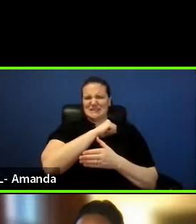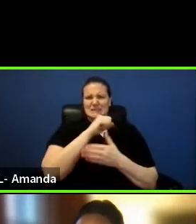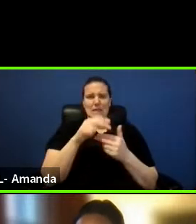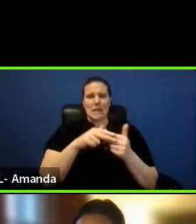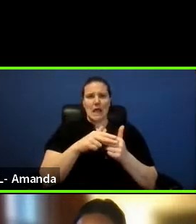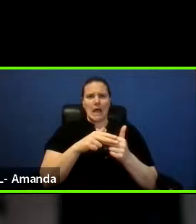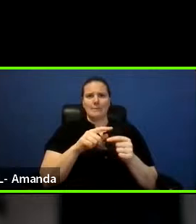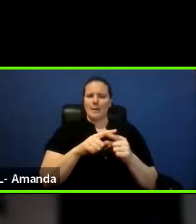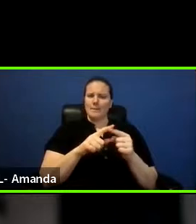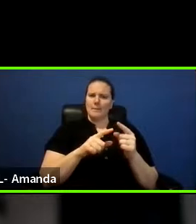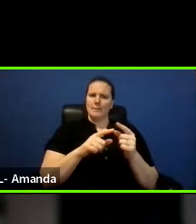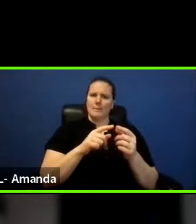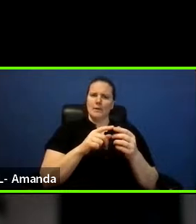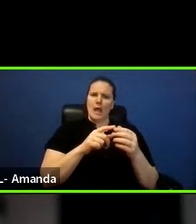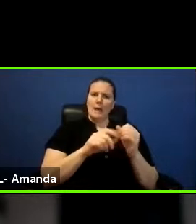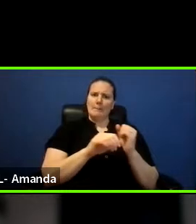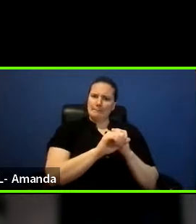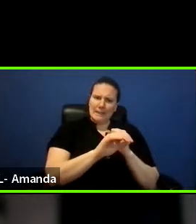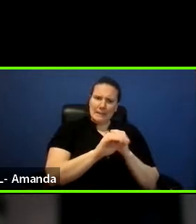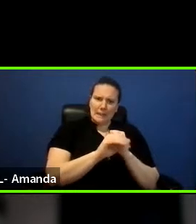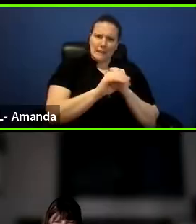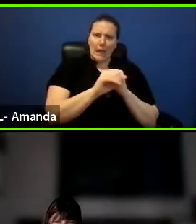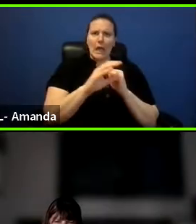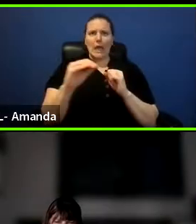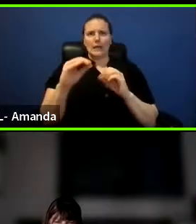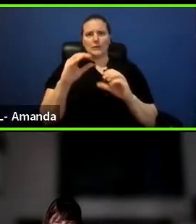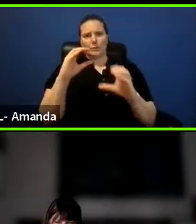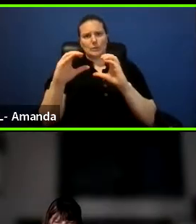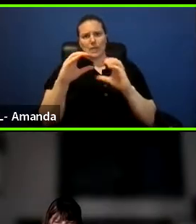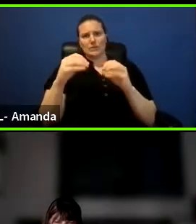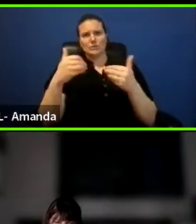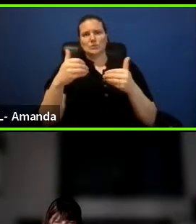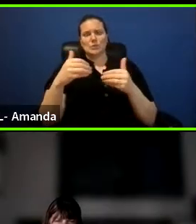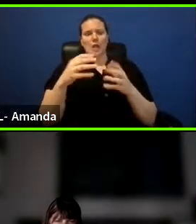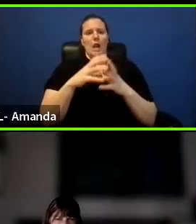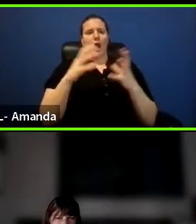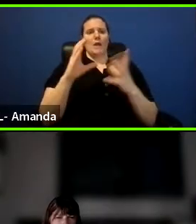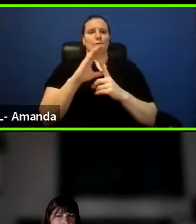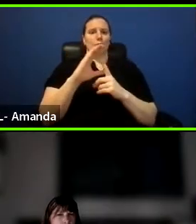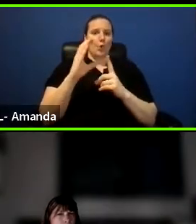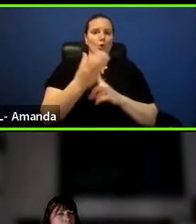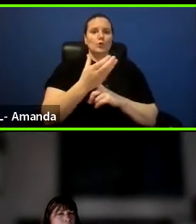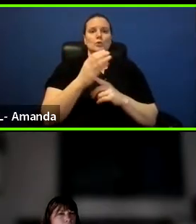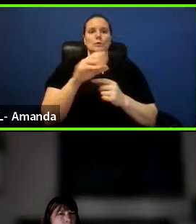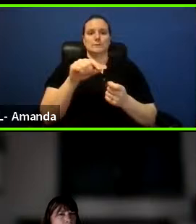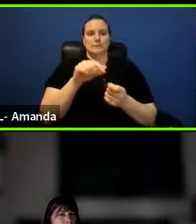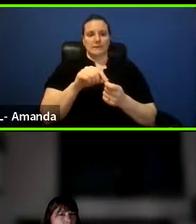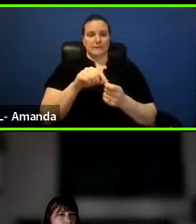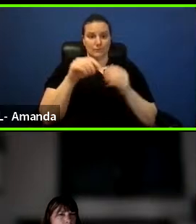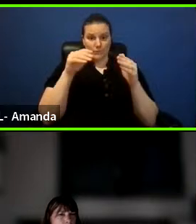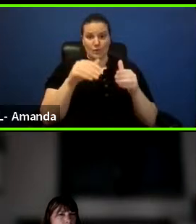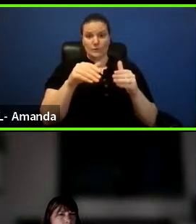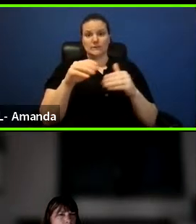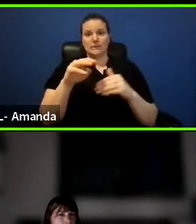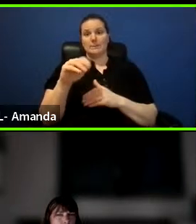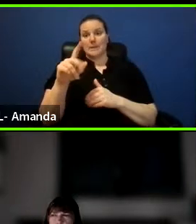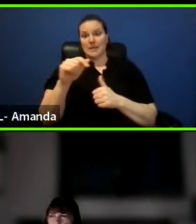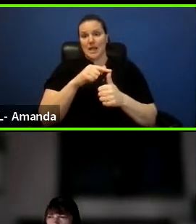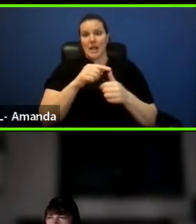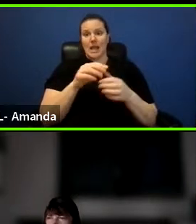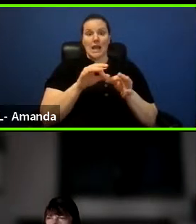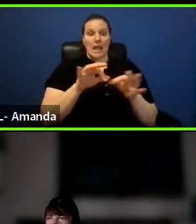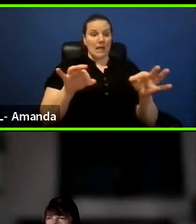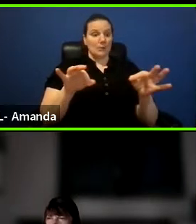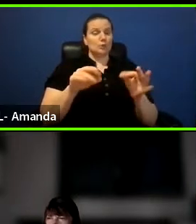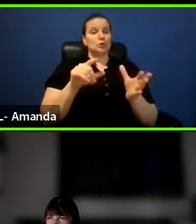the media and the communications, that you do a lot of culturally specific focused media. There's language